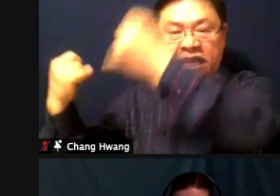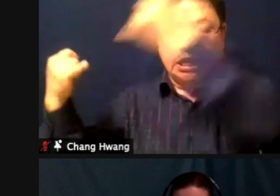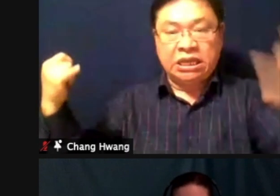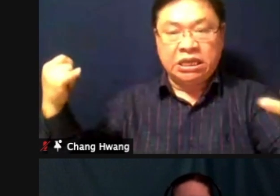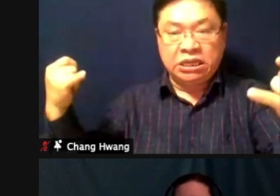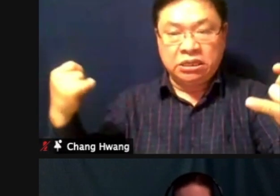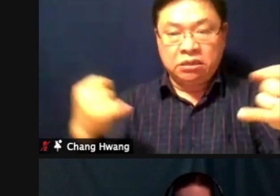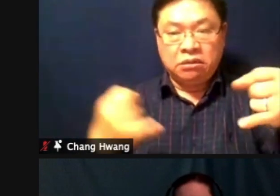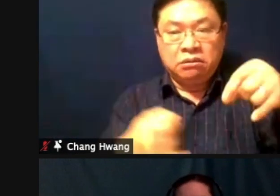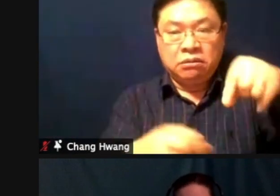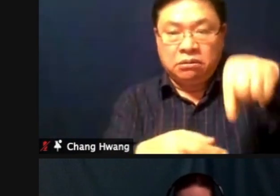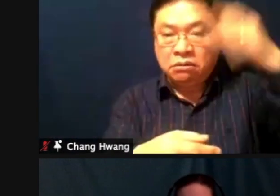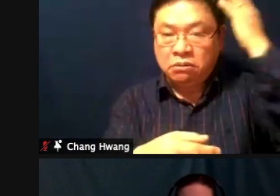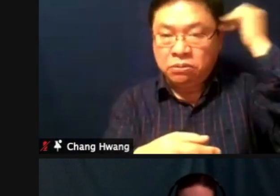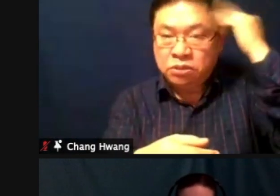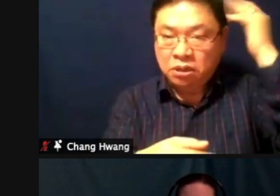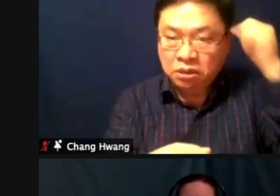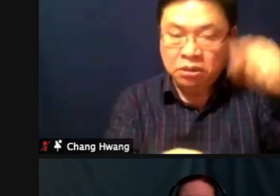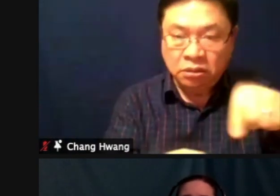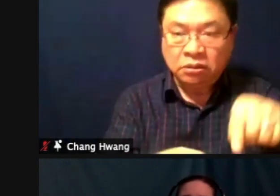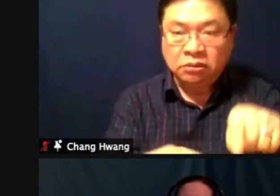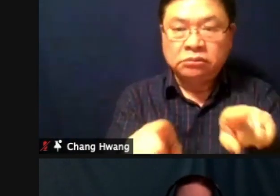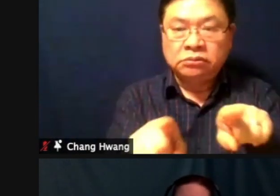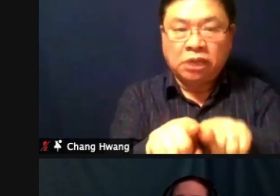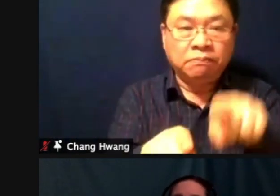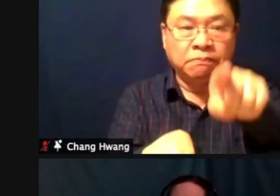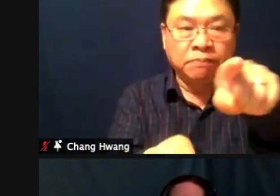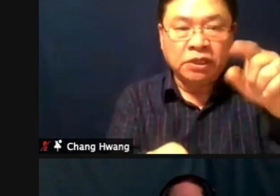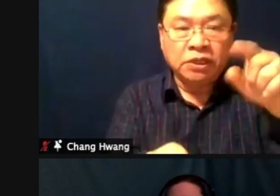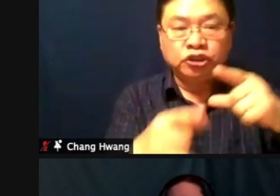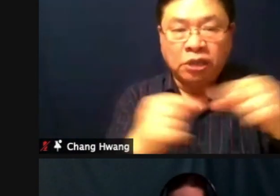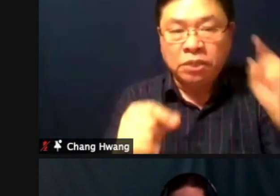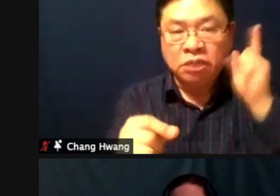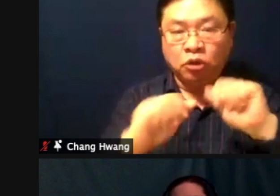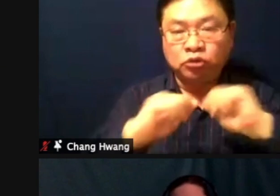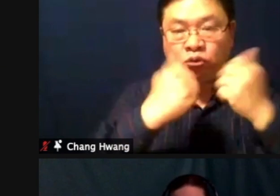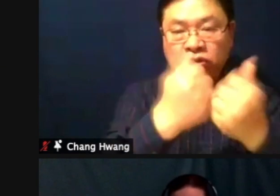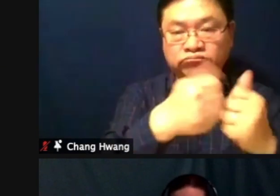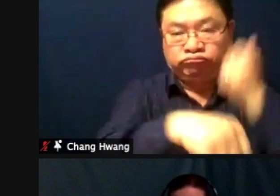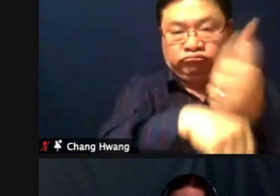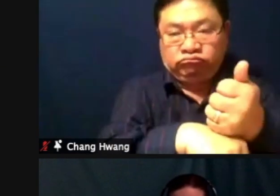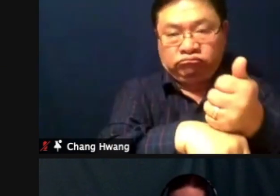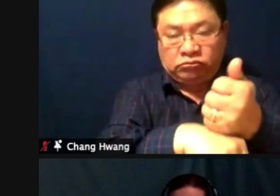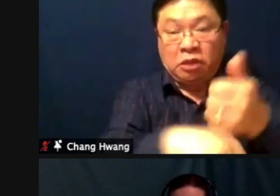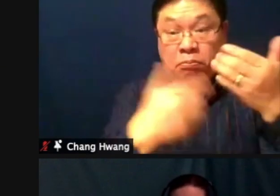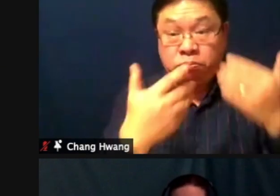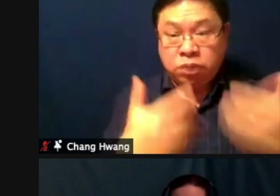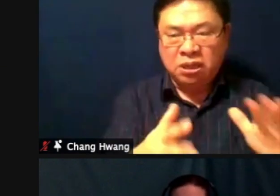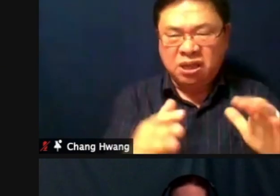that association that was located in Japan came up with a sister organization in South Korea.